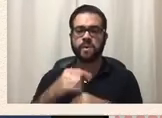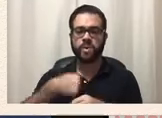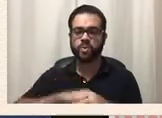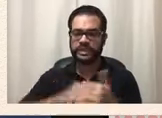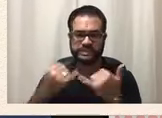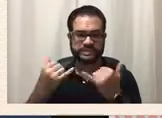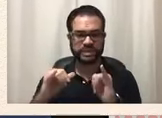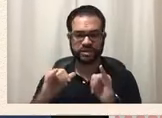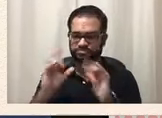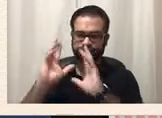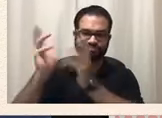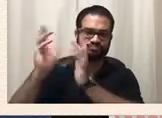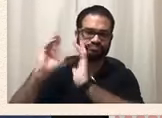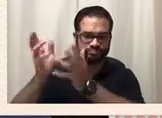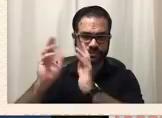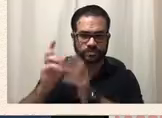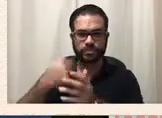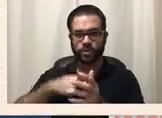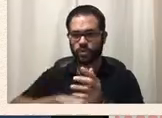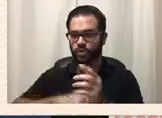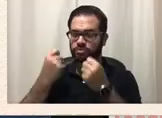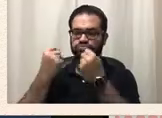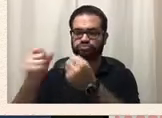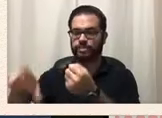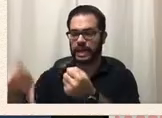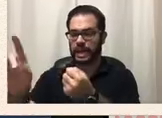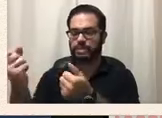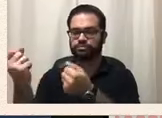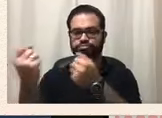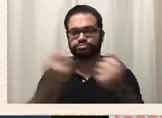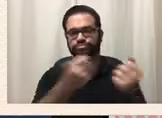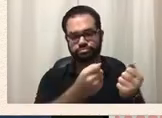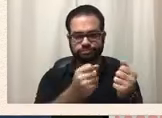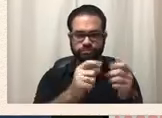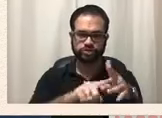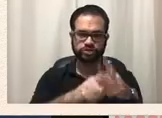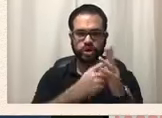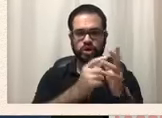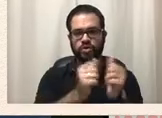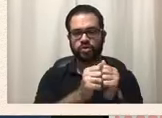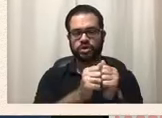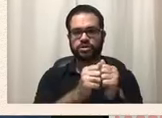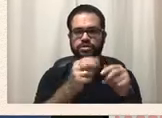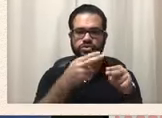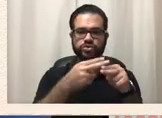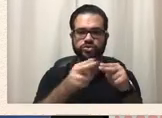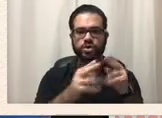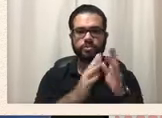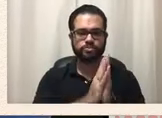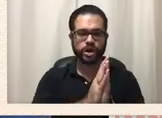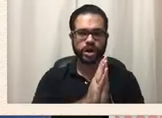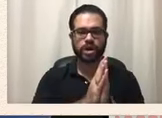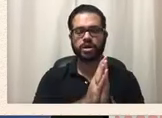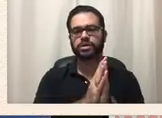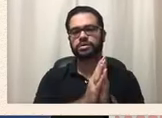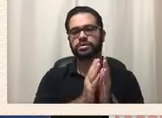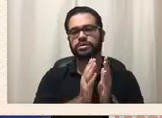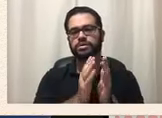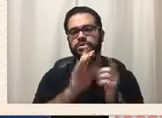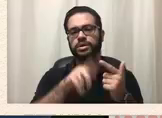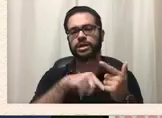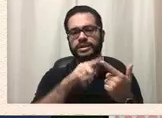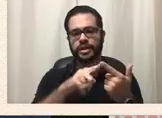take them to play basketball together. We'll start out the night with a short devotional. We take prayer requests, and then we play basketball.